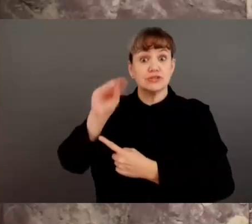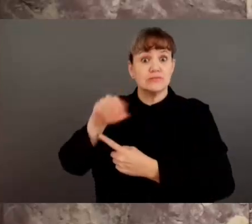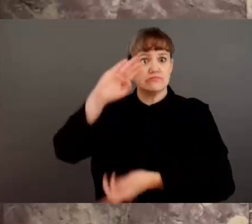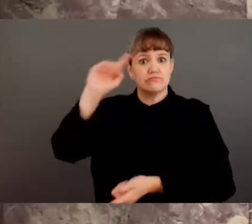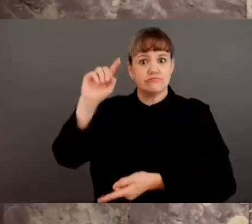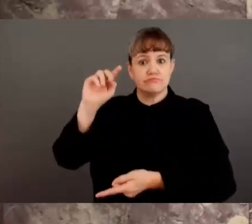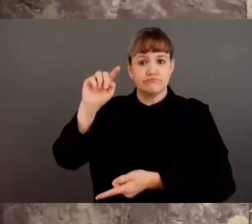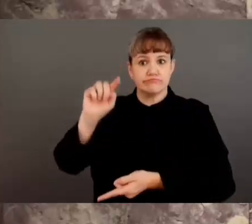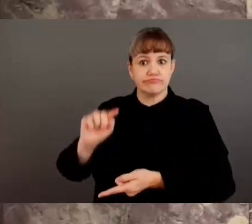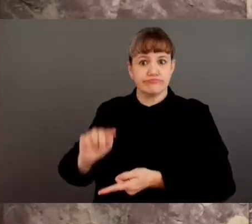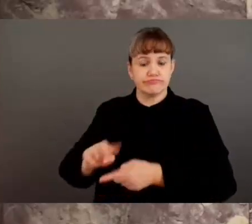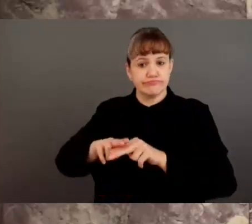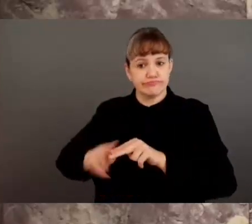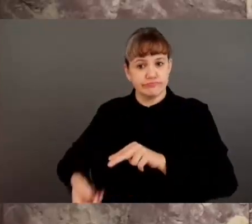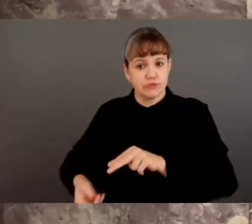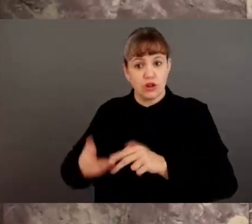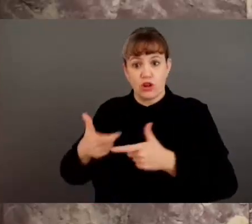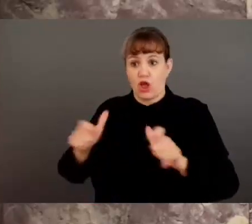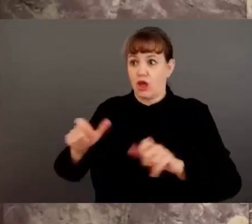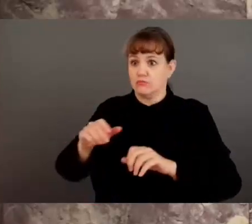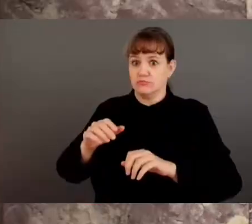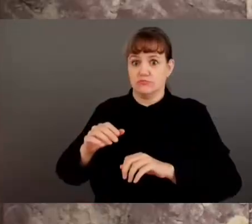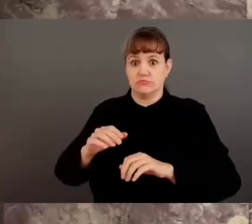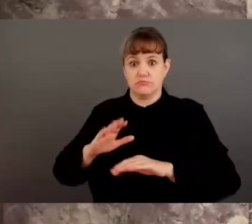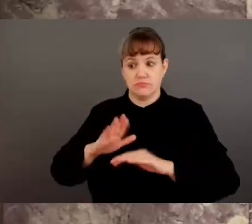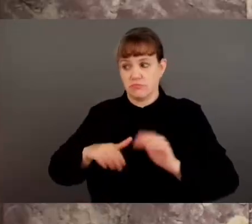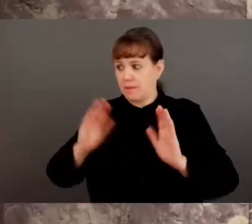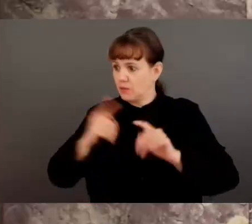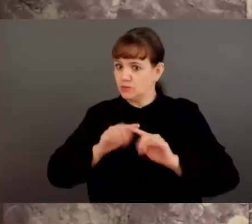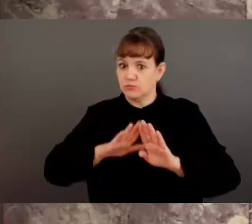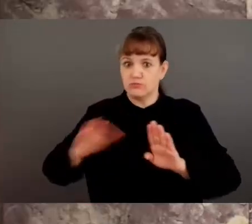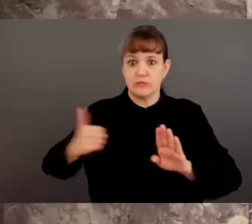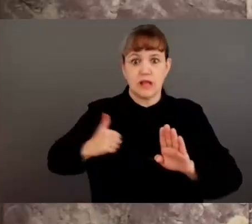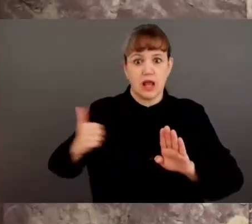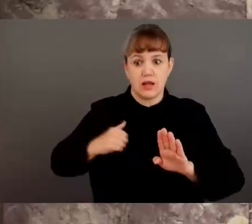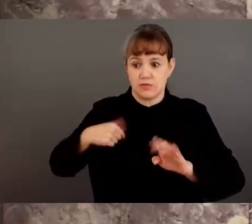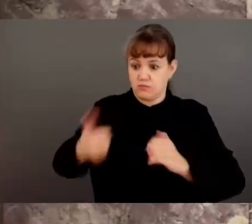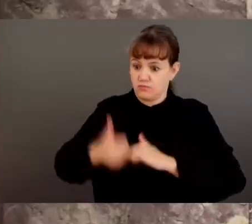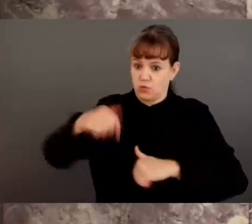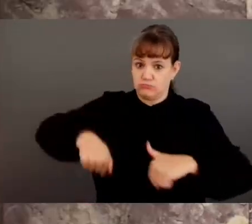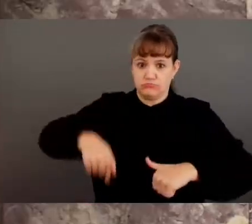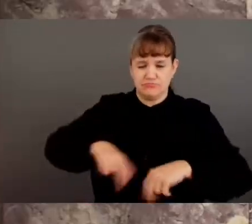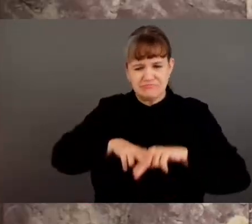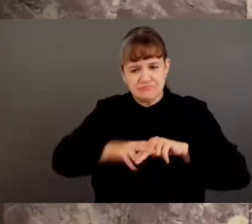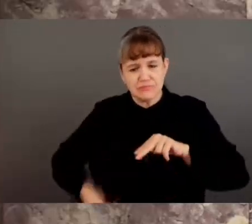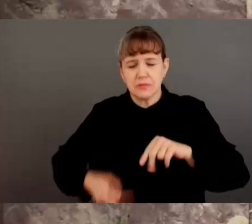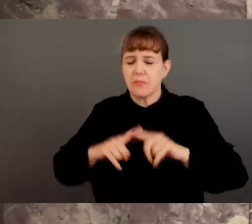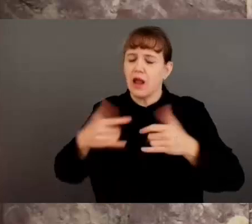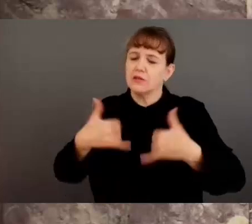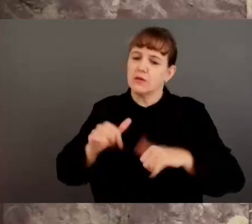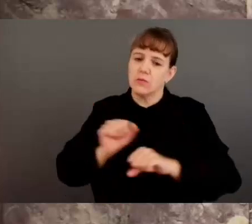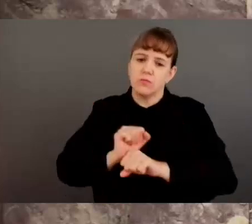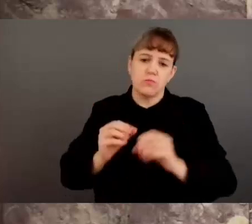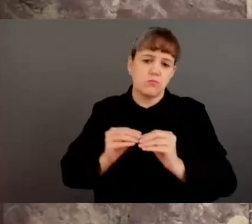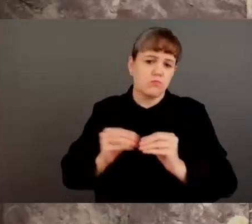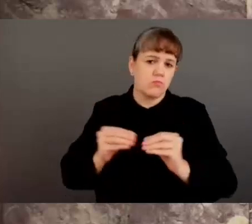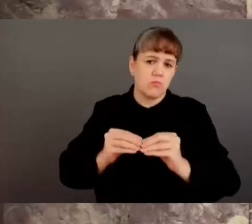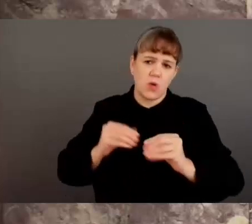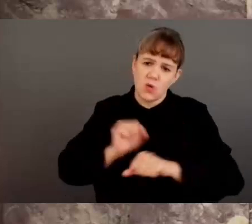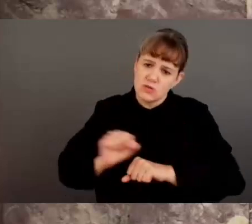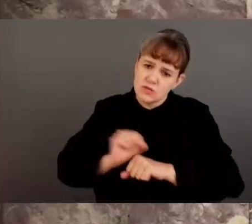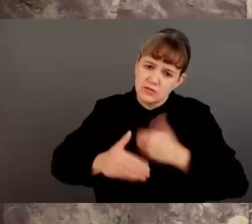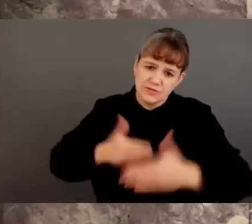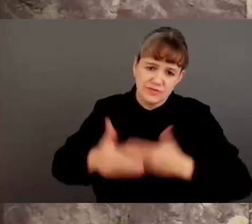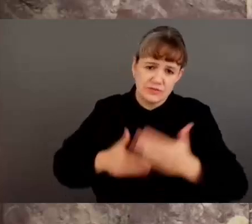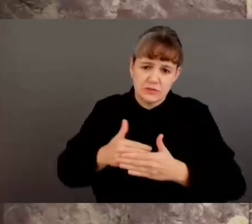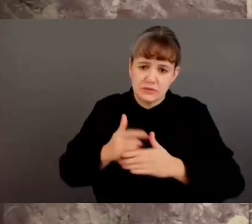country. This does not mean that there is not more work to do, in any incidents of violence is deeply